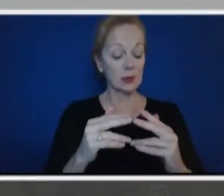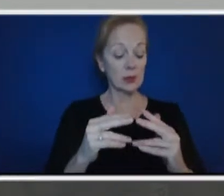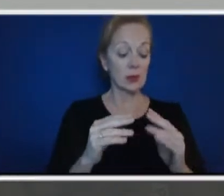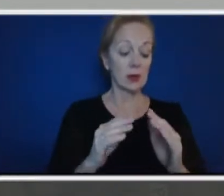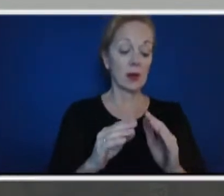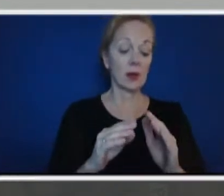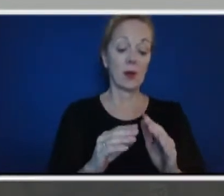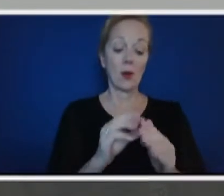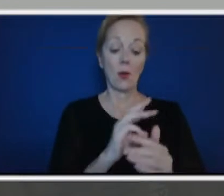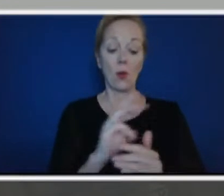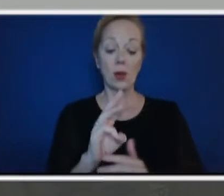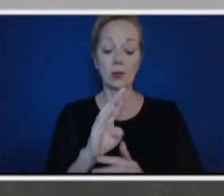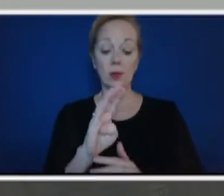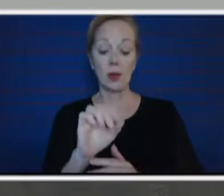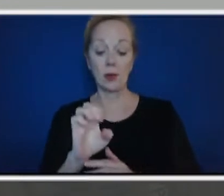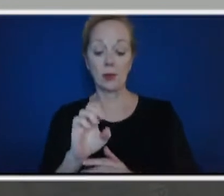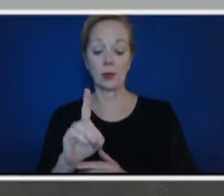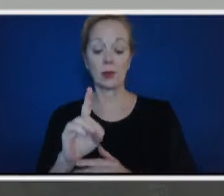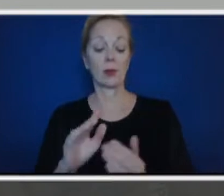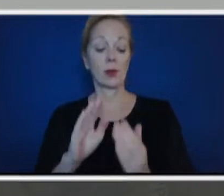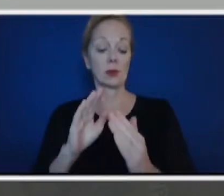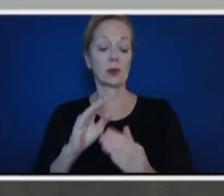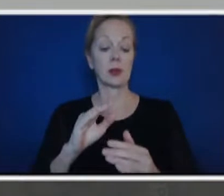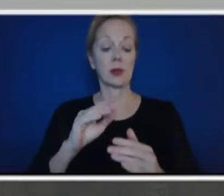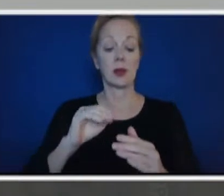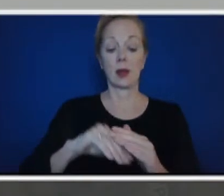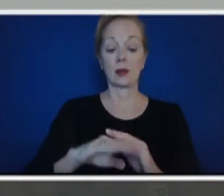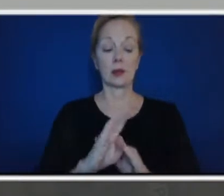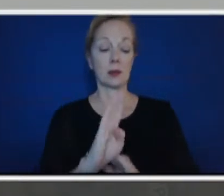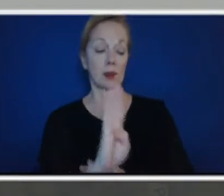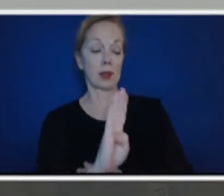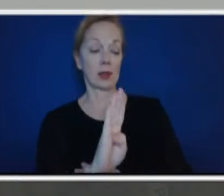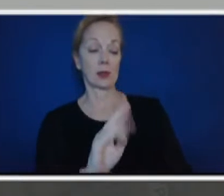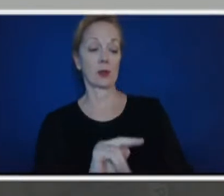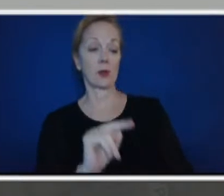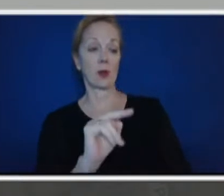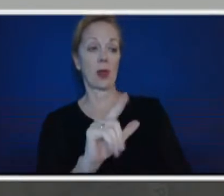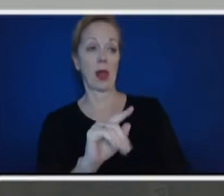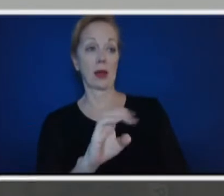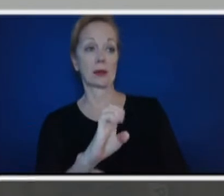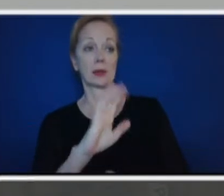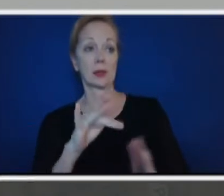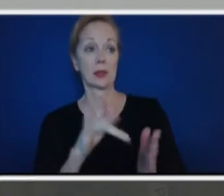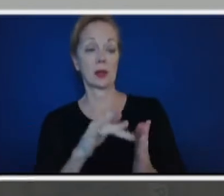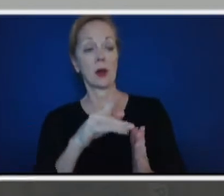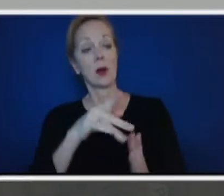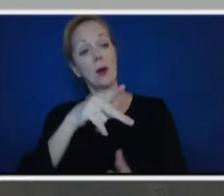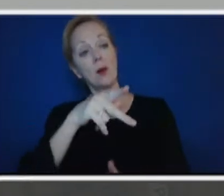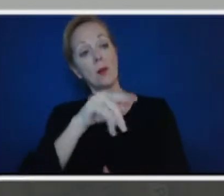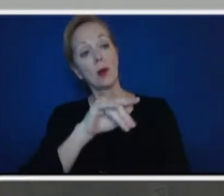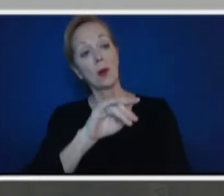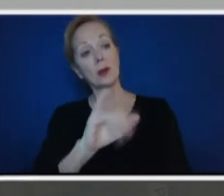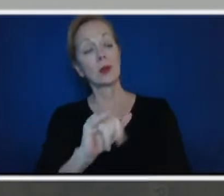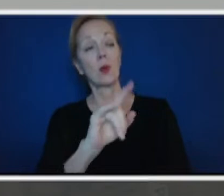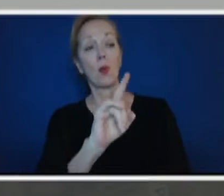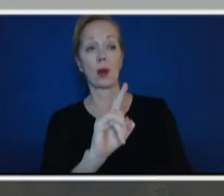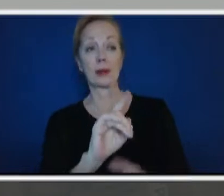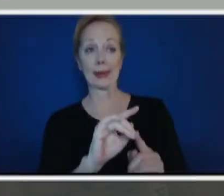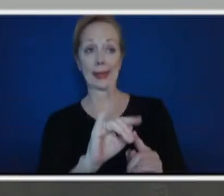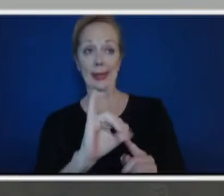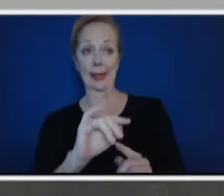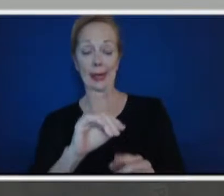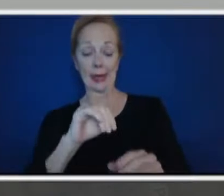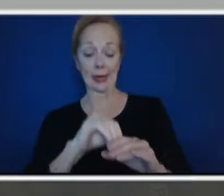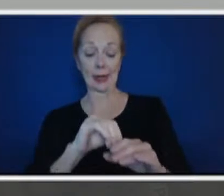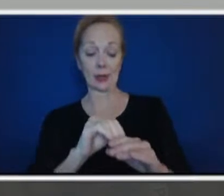approach of Access B, which is there on North Lake Center Parkway. That would have 1 ingress and 1 egress lane, as well as an internal